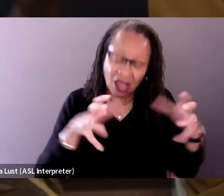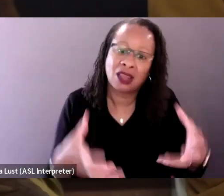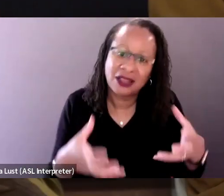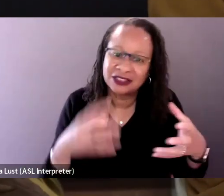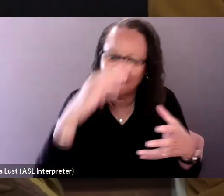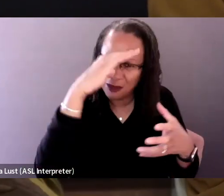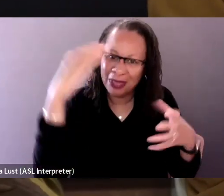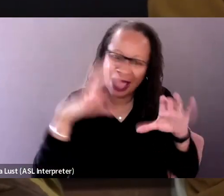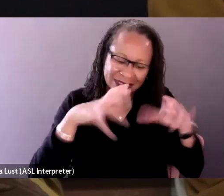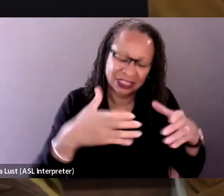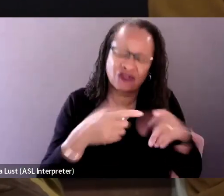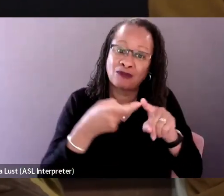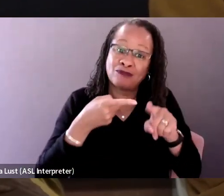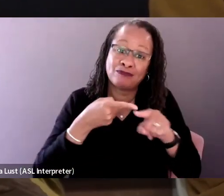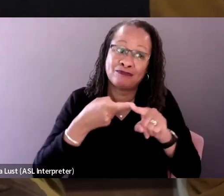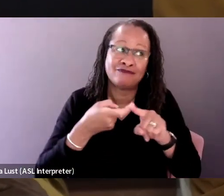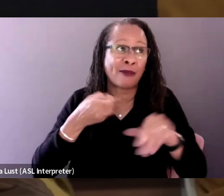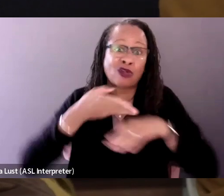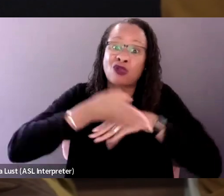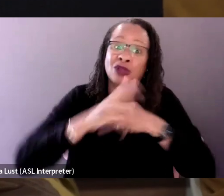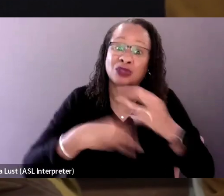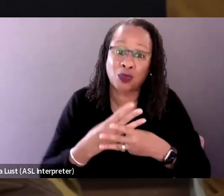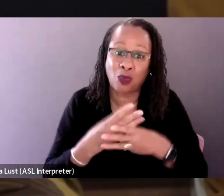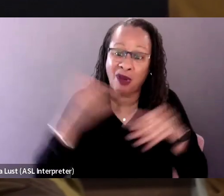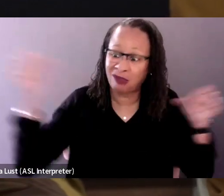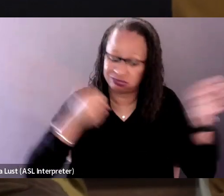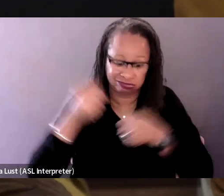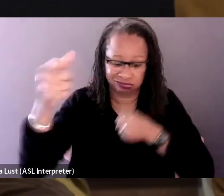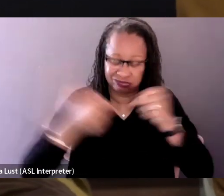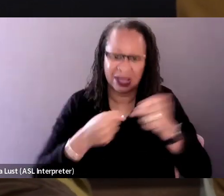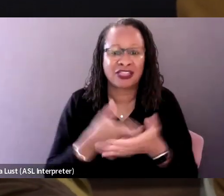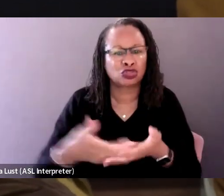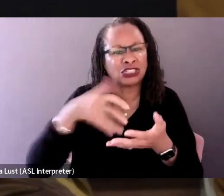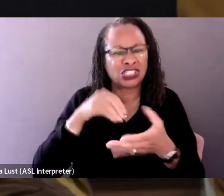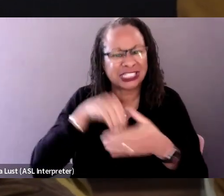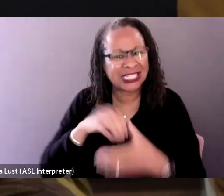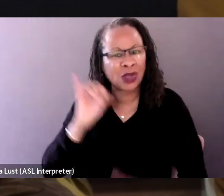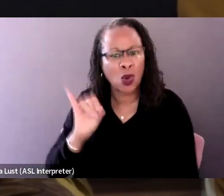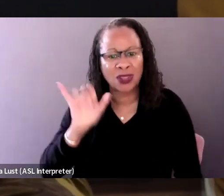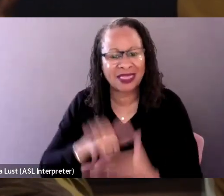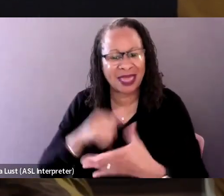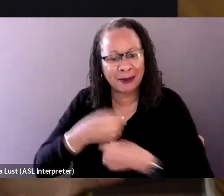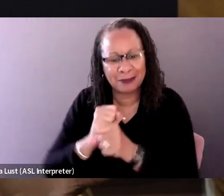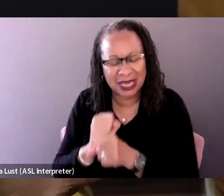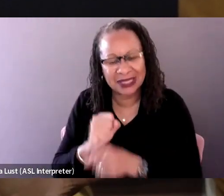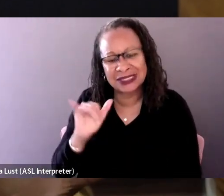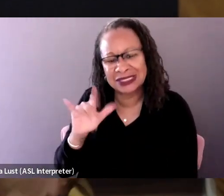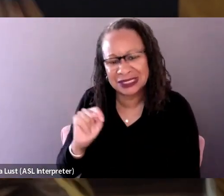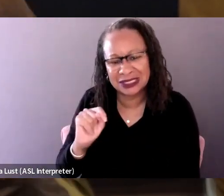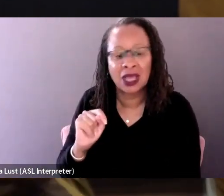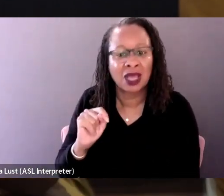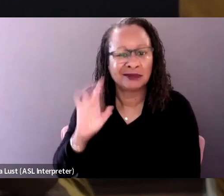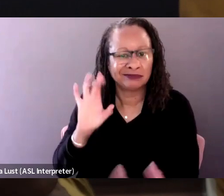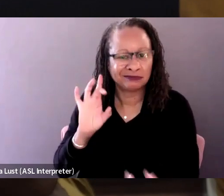the world. There's a richness here in Oakland that like makes it suitable for that in that